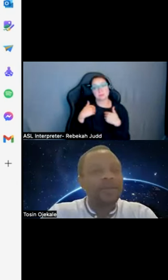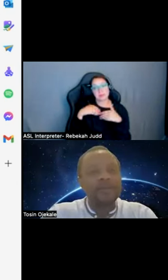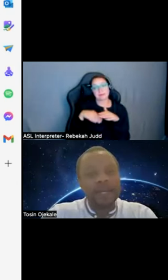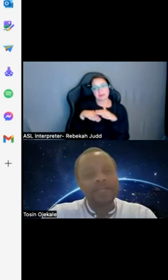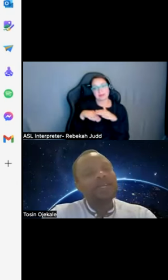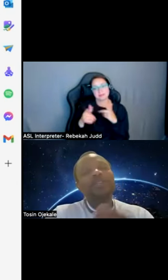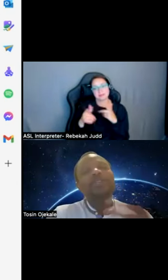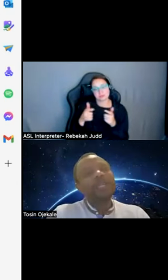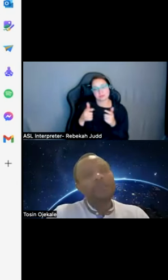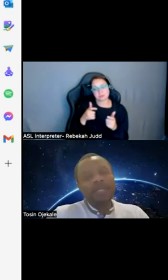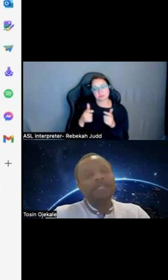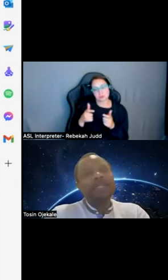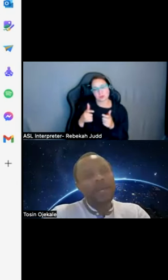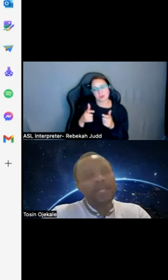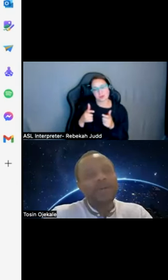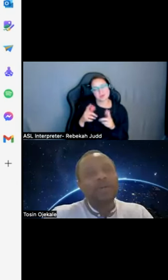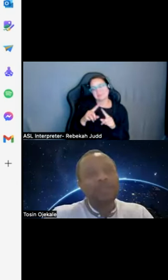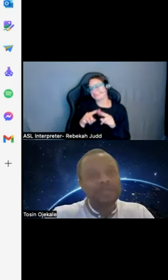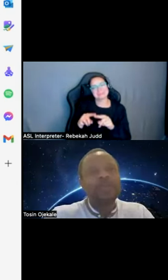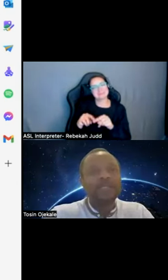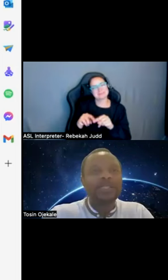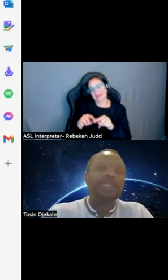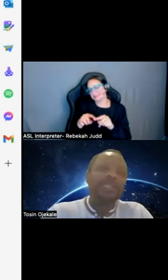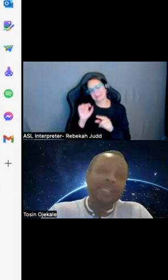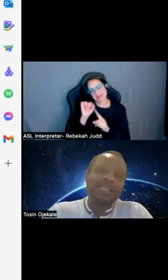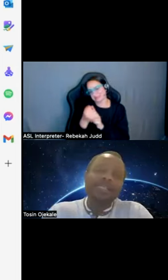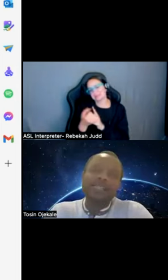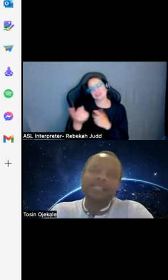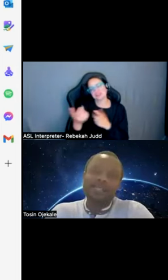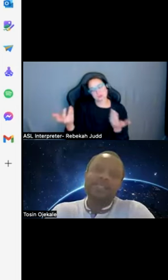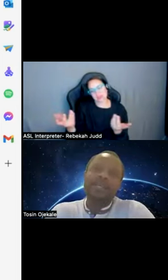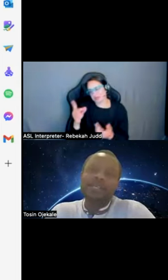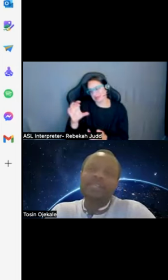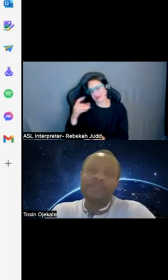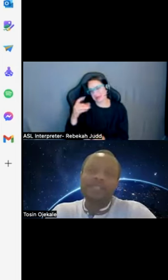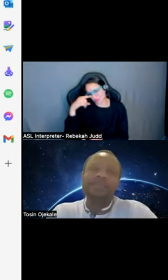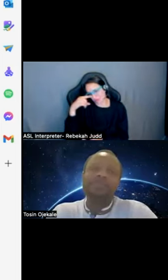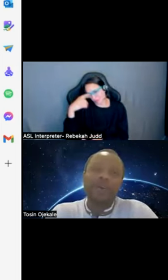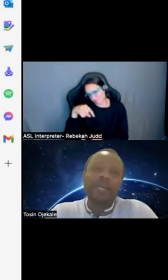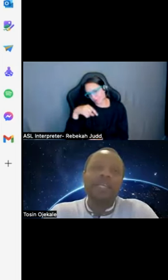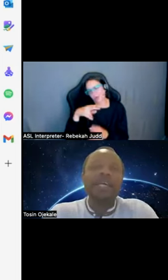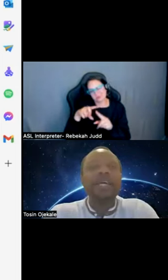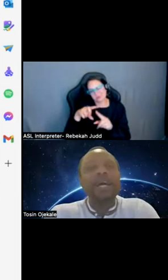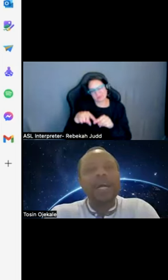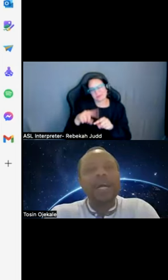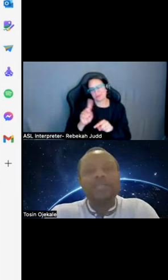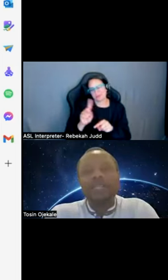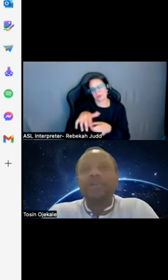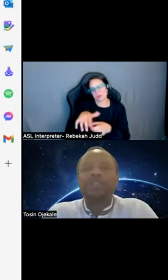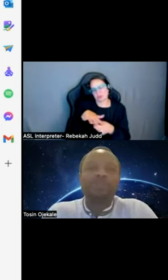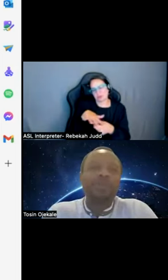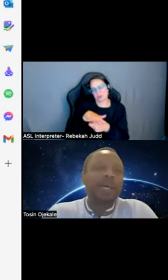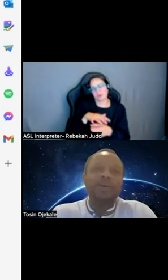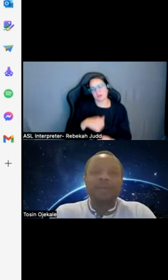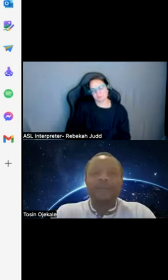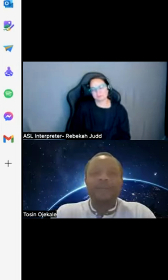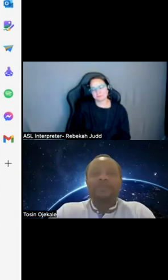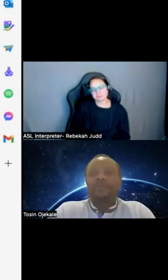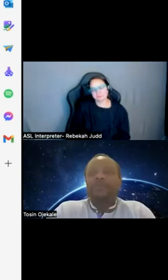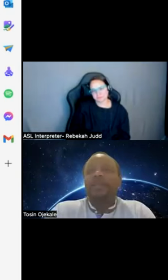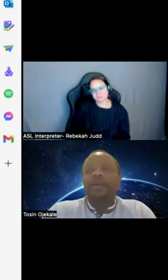a lot of that. So it depends on what the data center is, the service it is providing, and how secure it should be, and